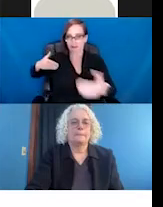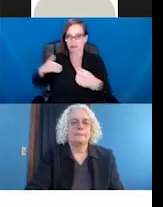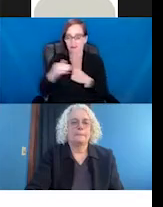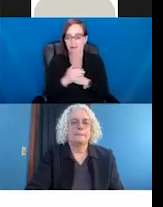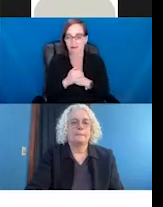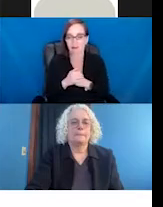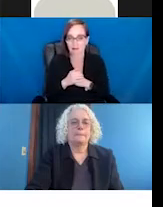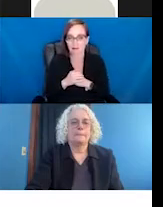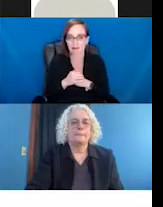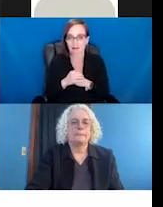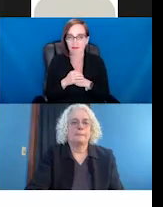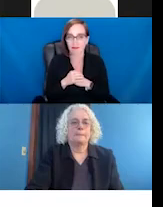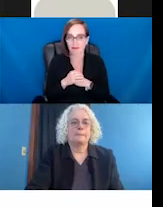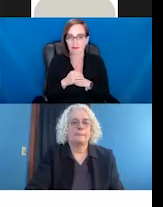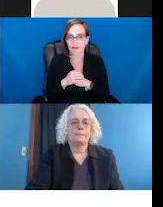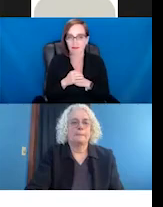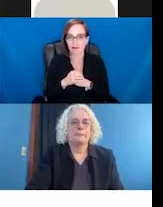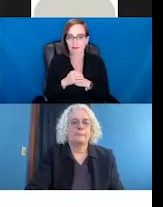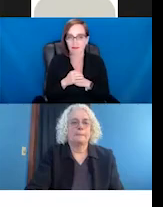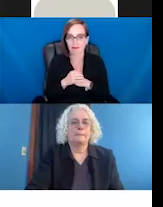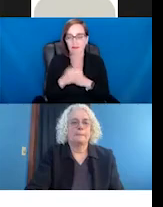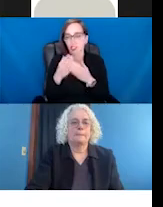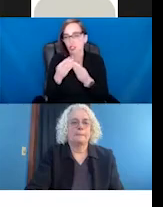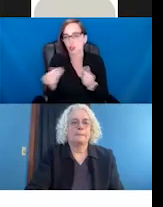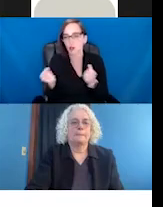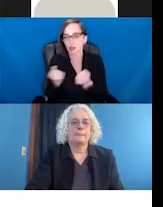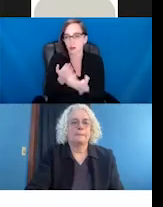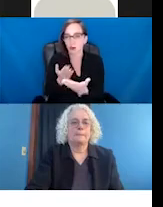solutions proposed by council members.